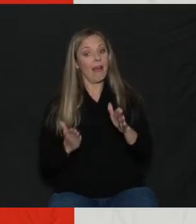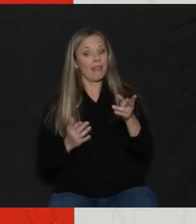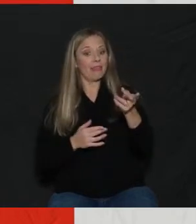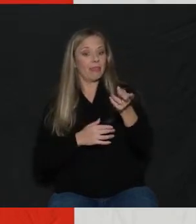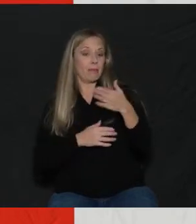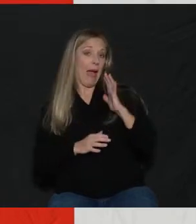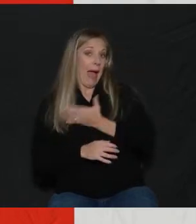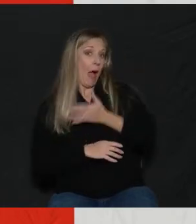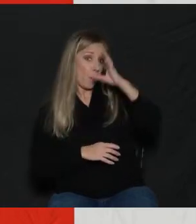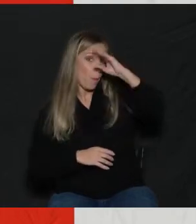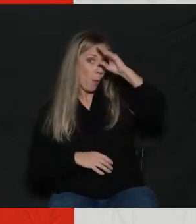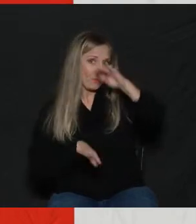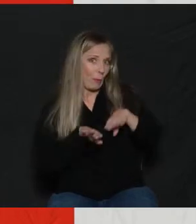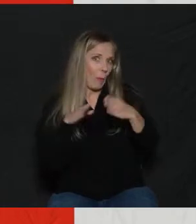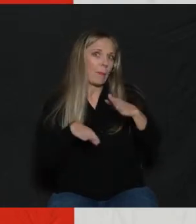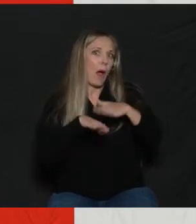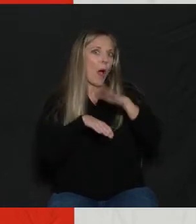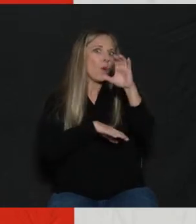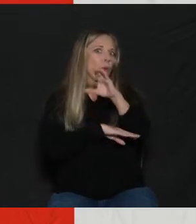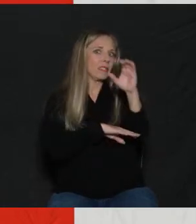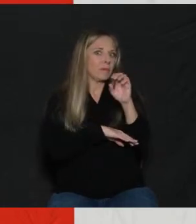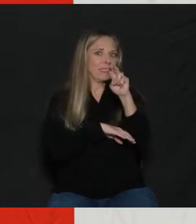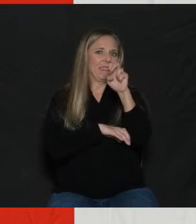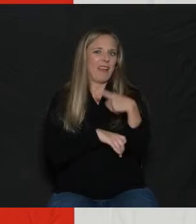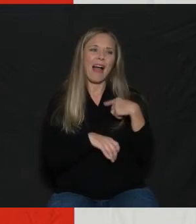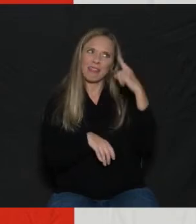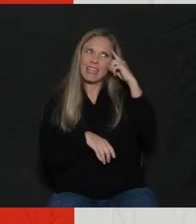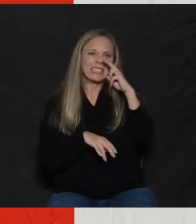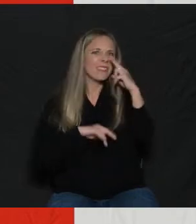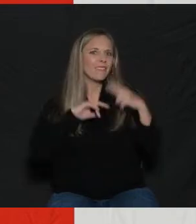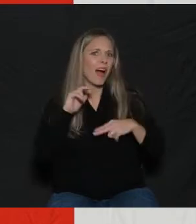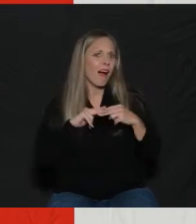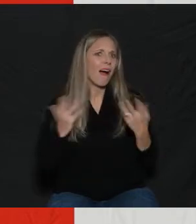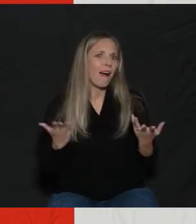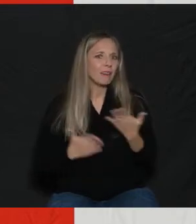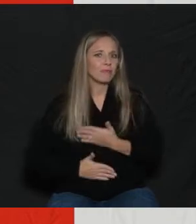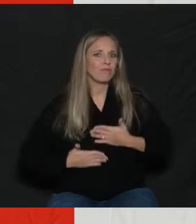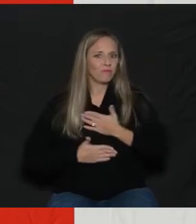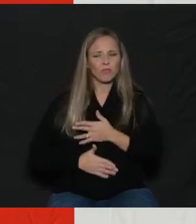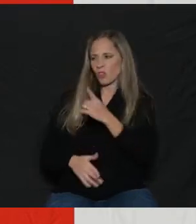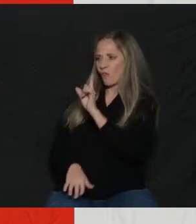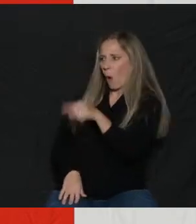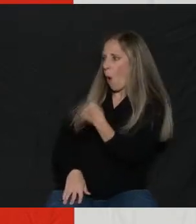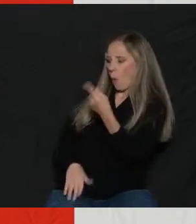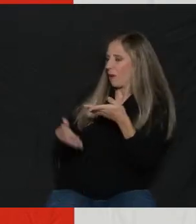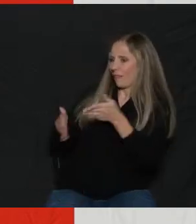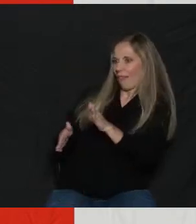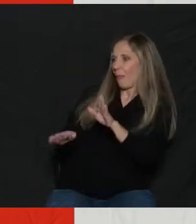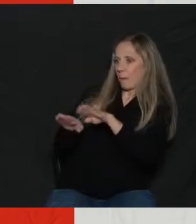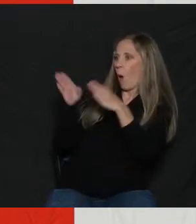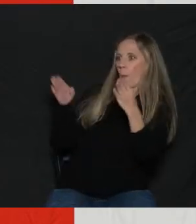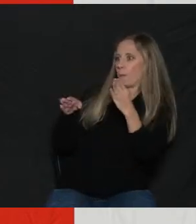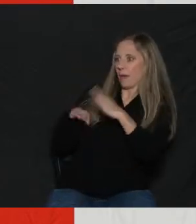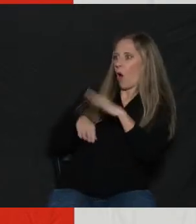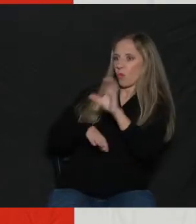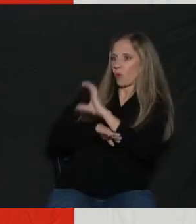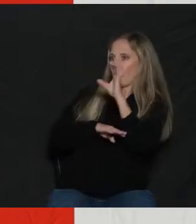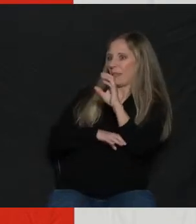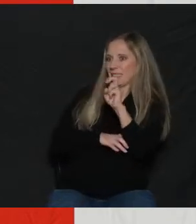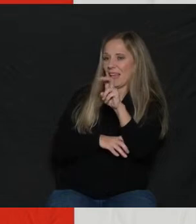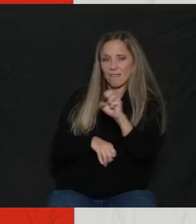Eve because I think it's fun. You have always let them open. I know. presents, Yeah, so that's a tradition. I mean, they open Yeah.